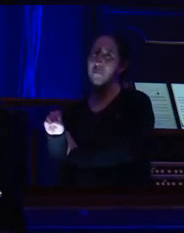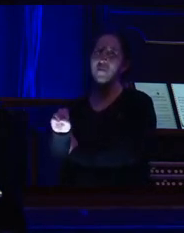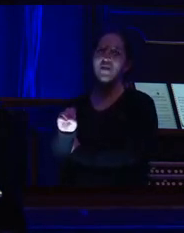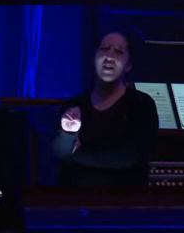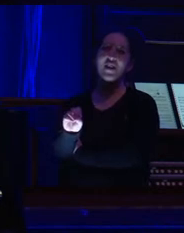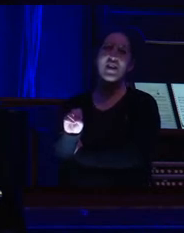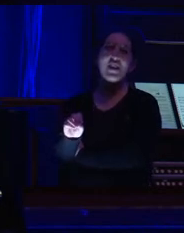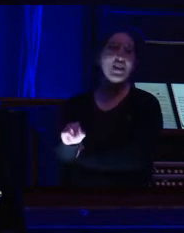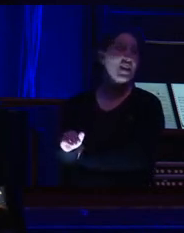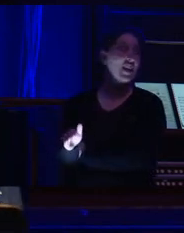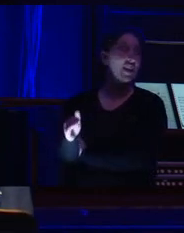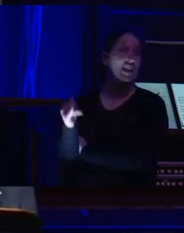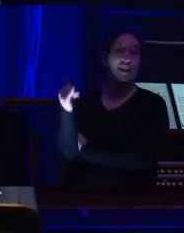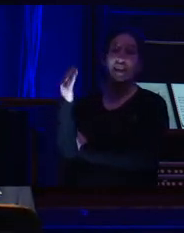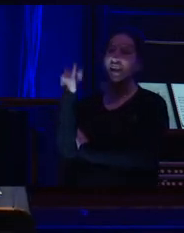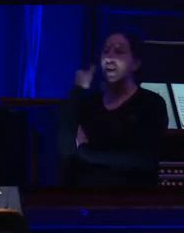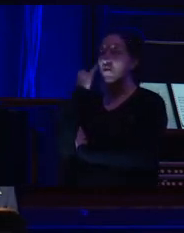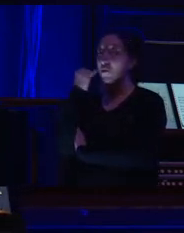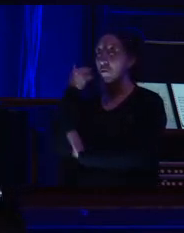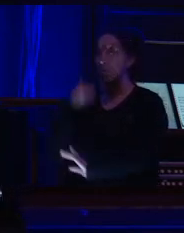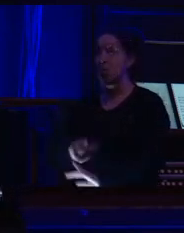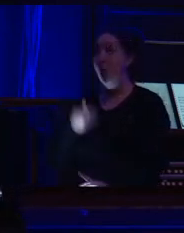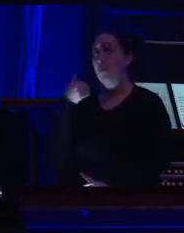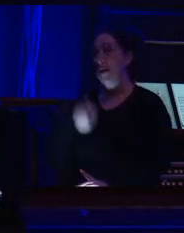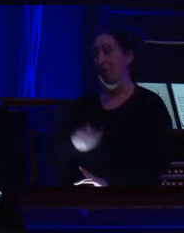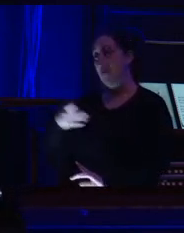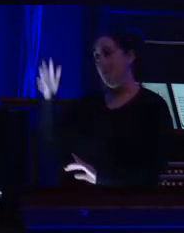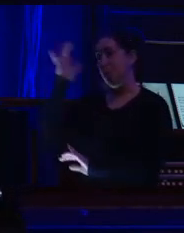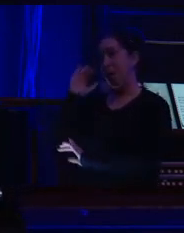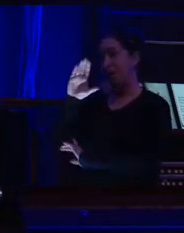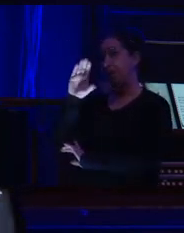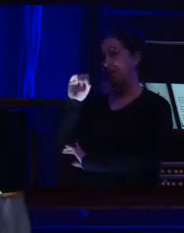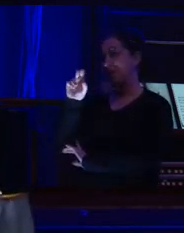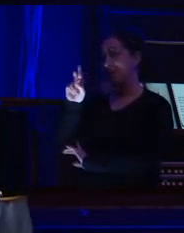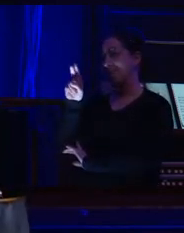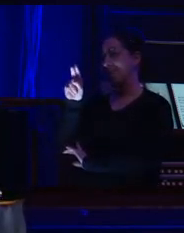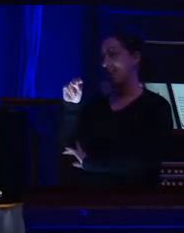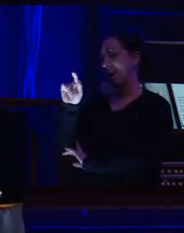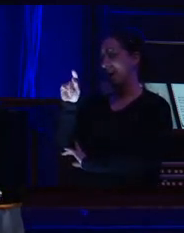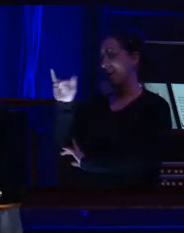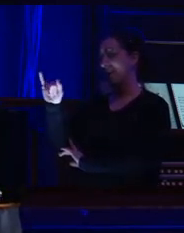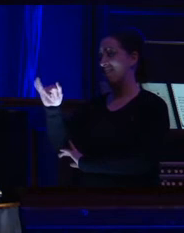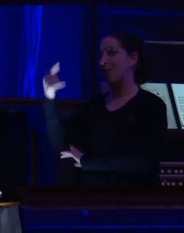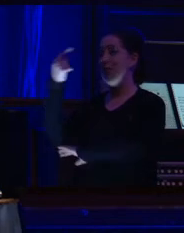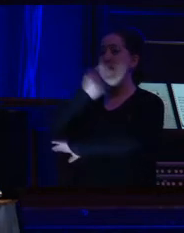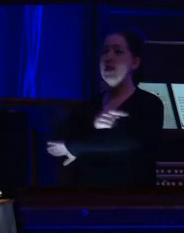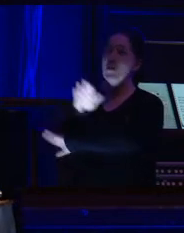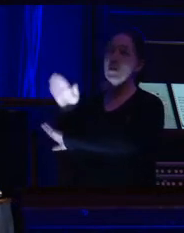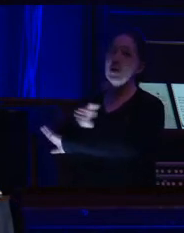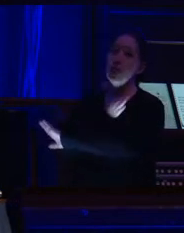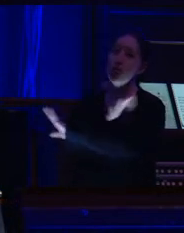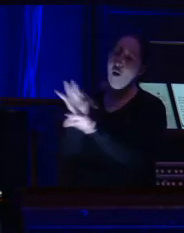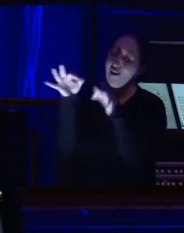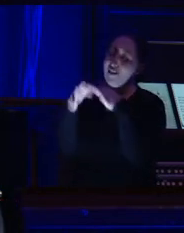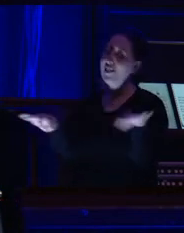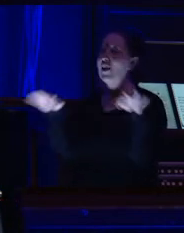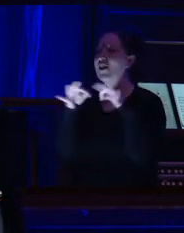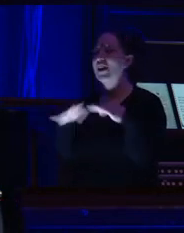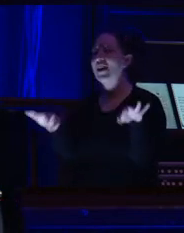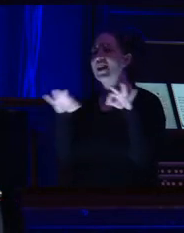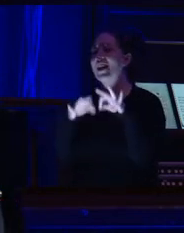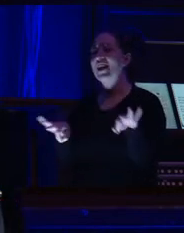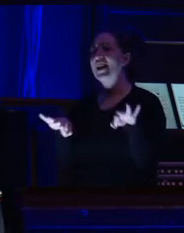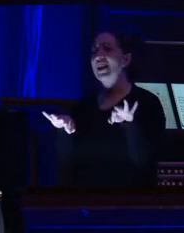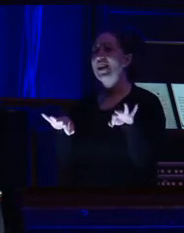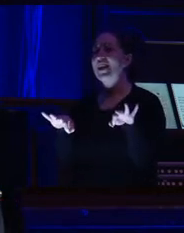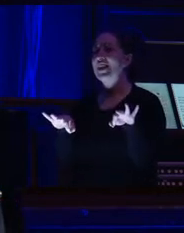And if you know, any of you know me from my Cincinnati days, I used to end graduation with a song lyric. This is